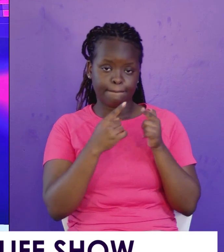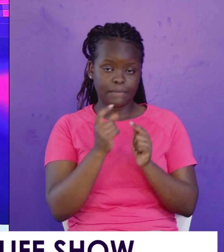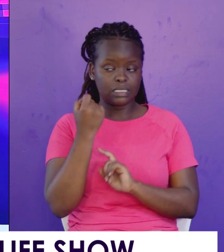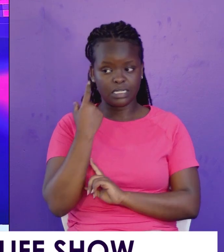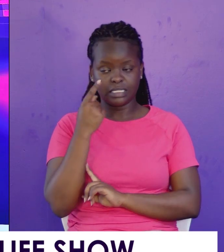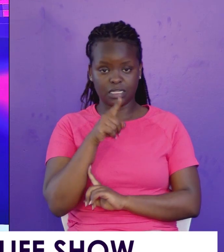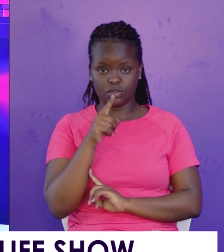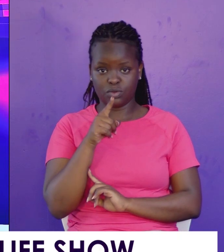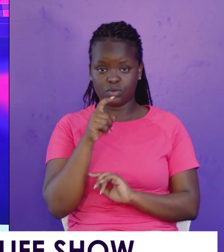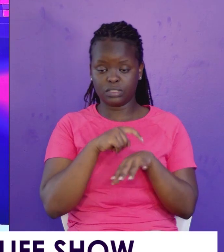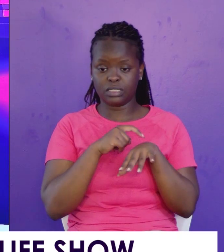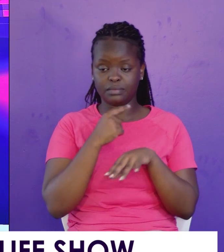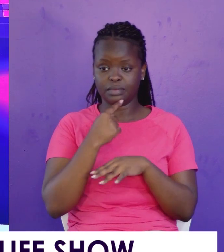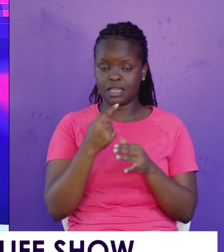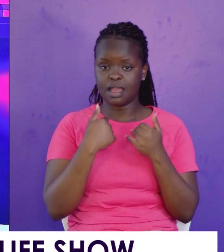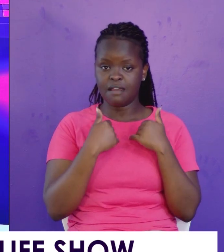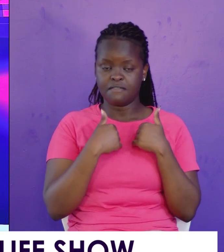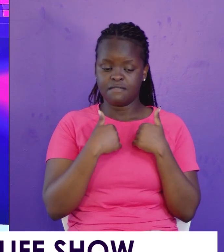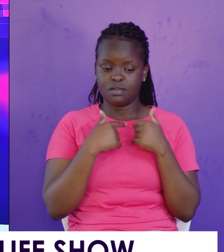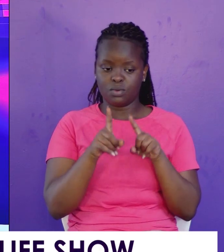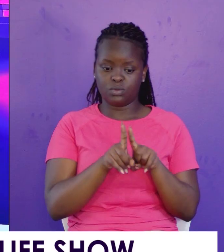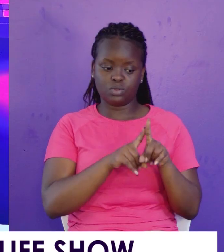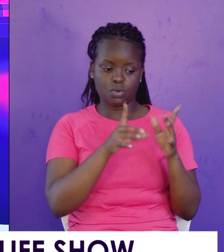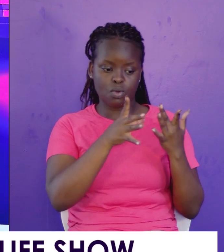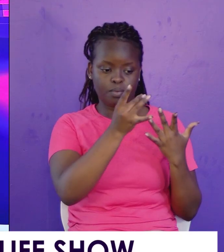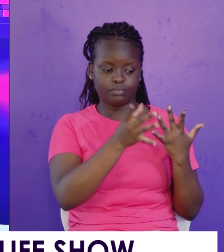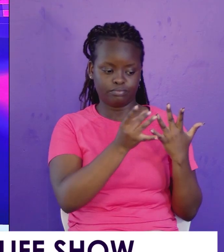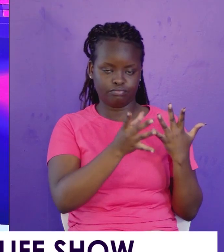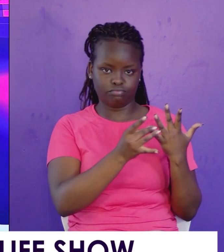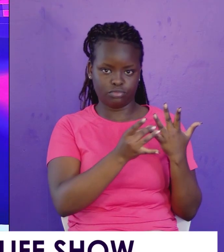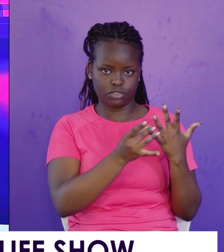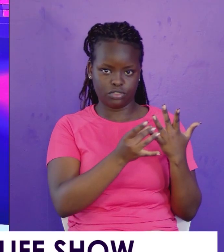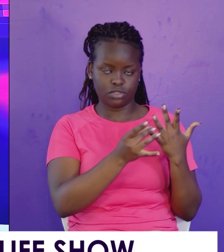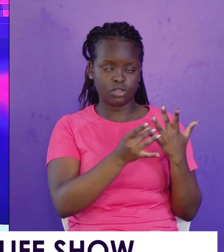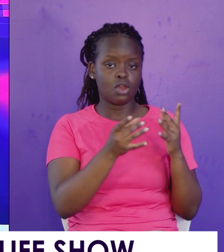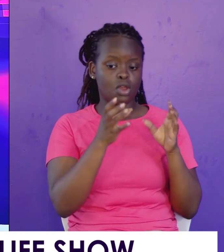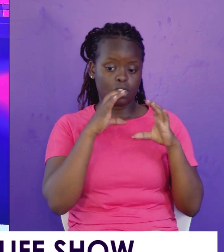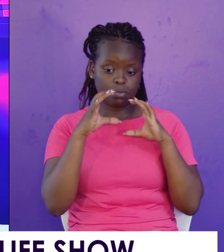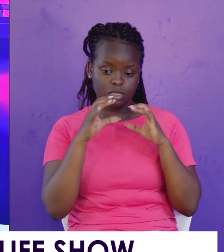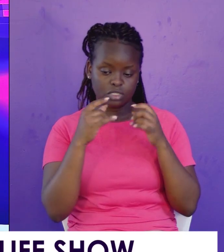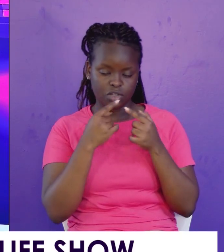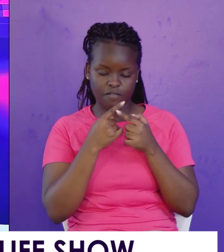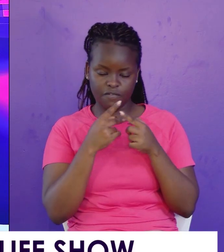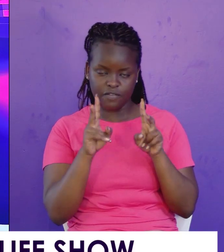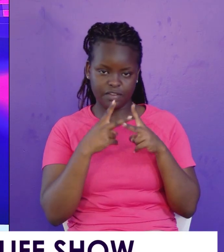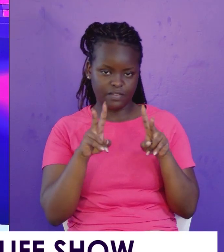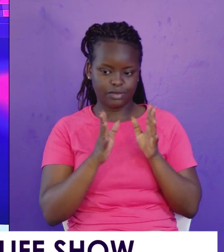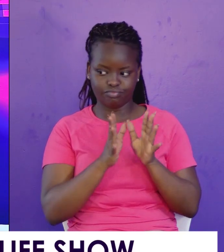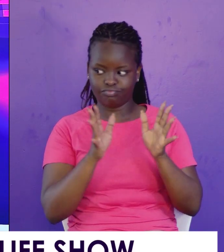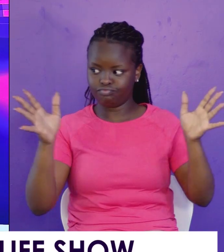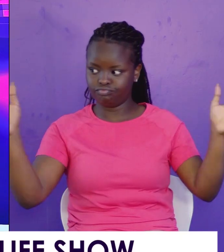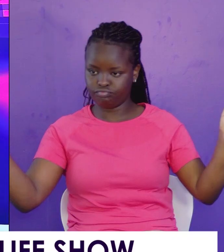when you say that there is also options. We talked about communication being very dynamic, depending on the